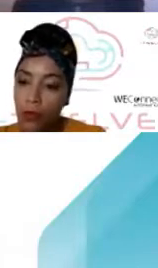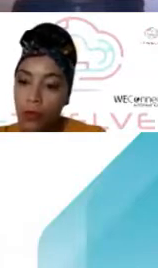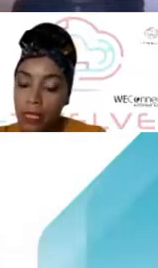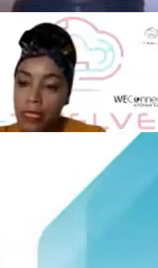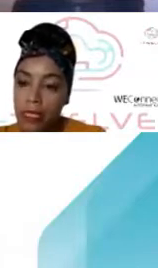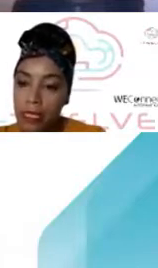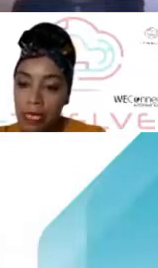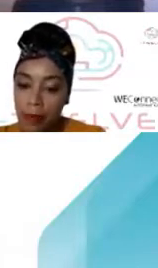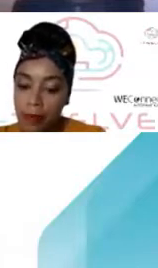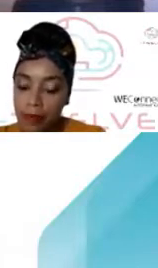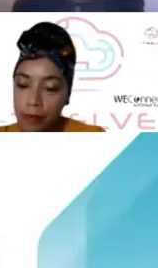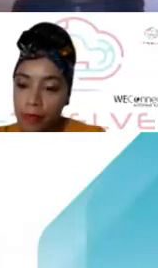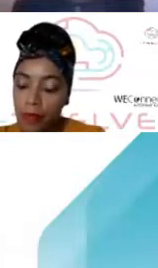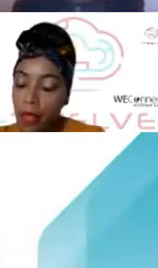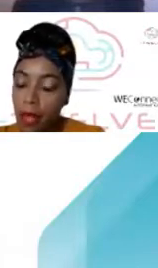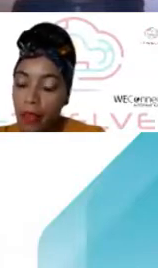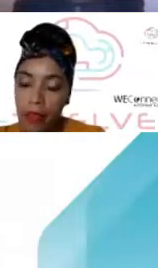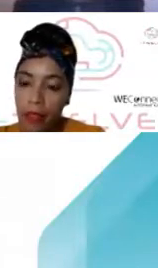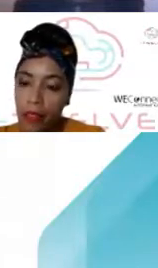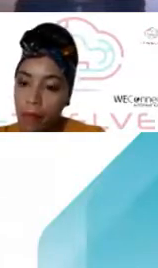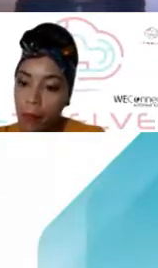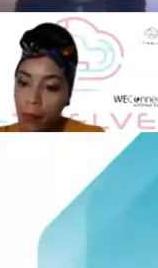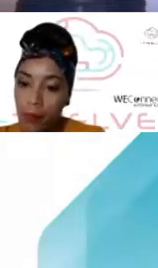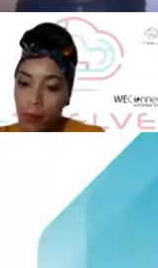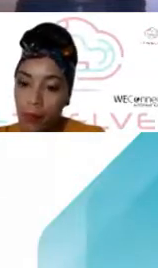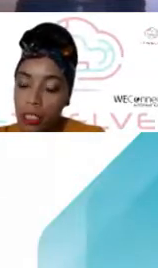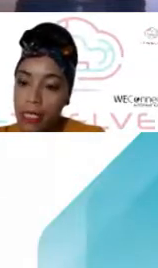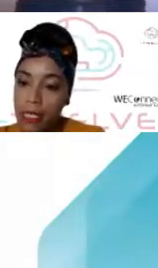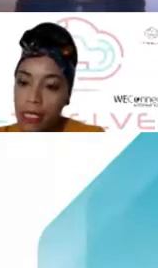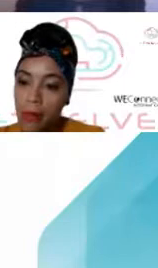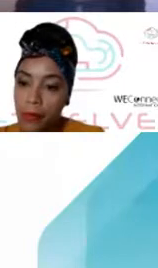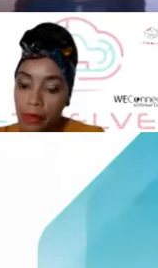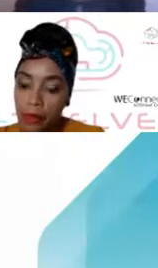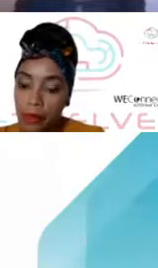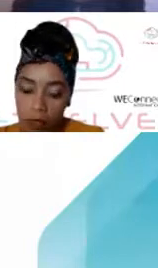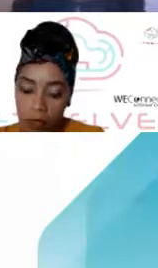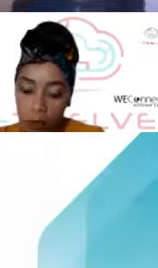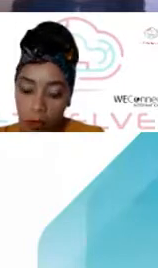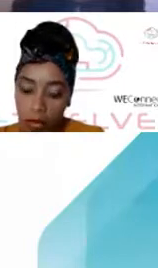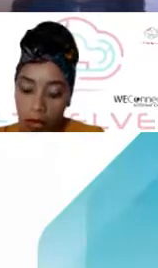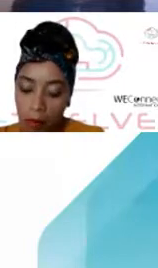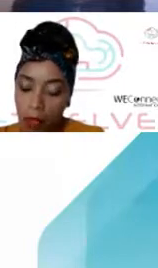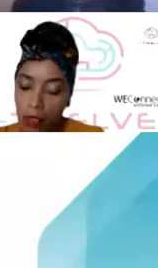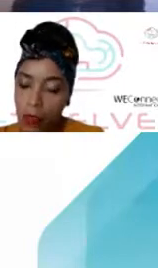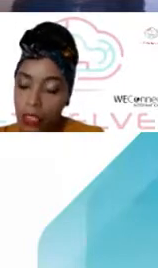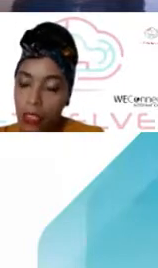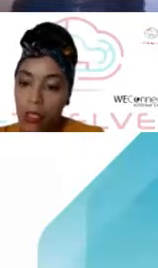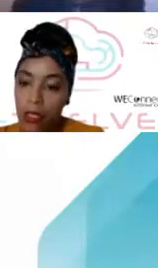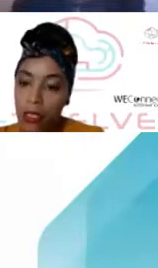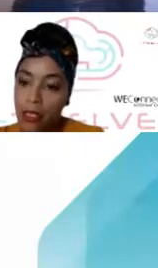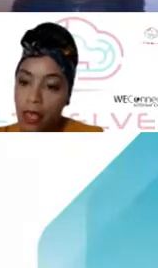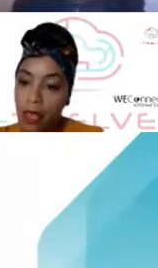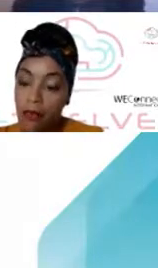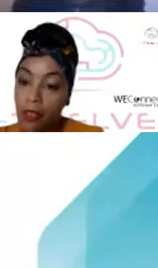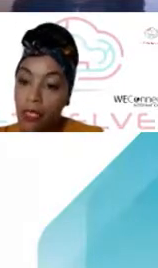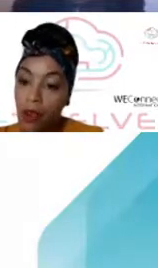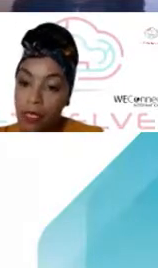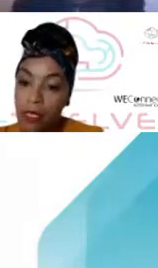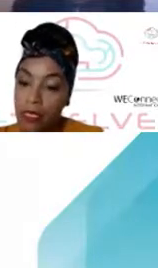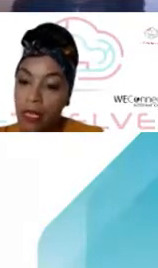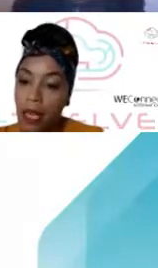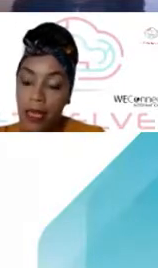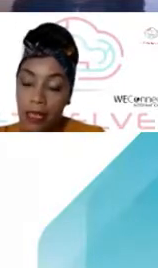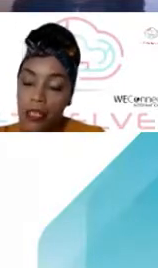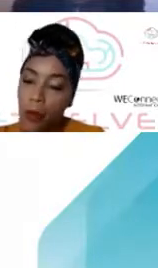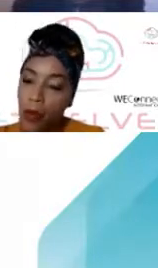the group that I think just slipped through the cracks. So on commission earners and